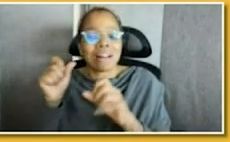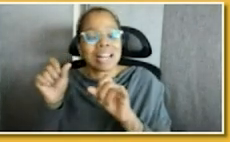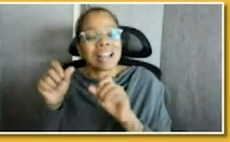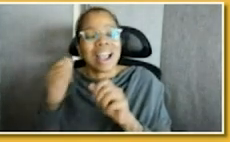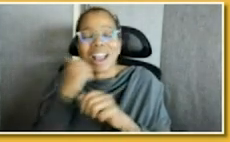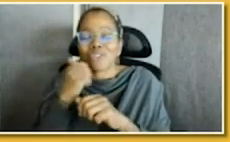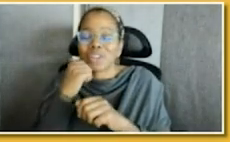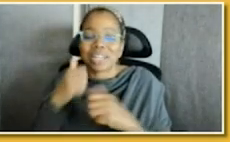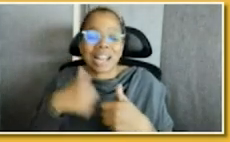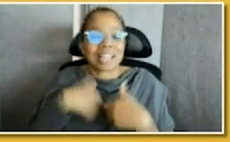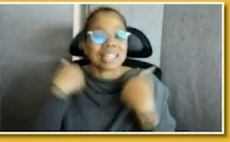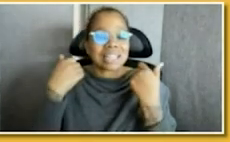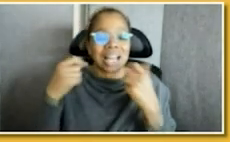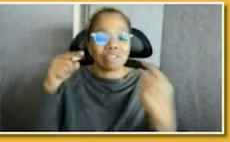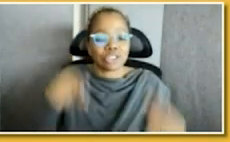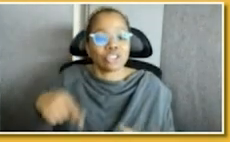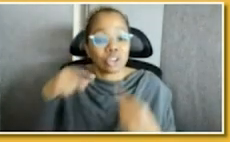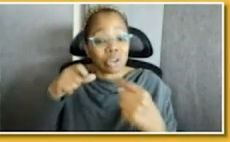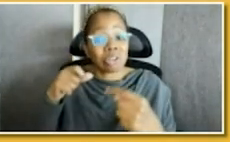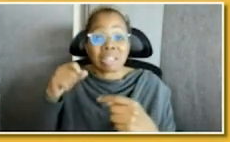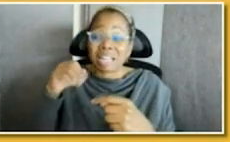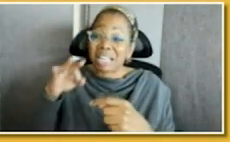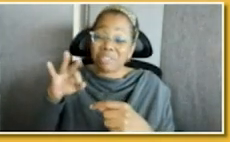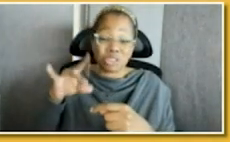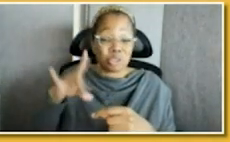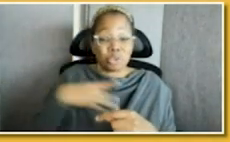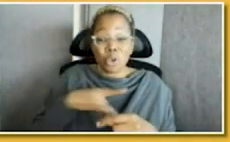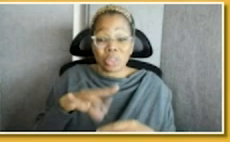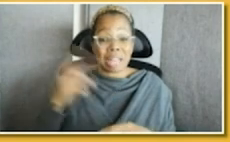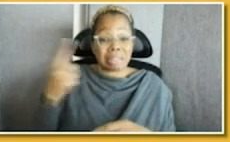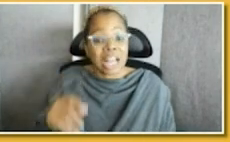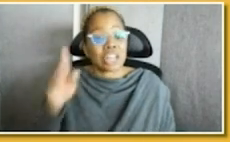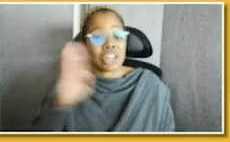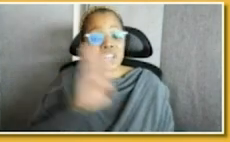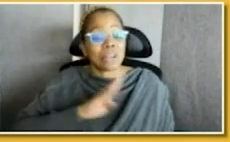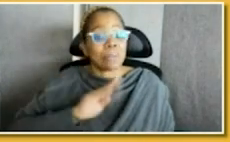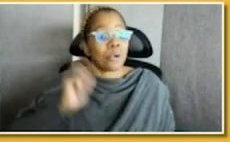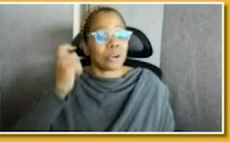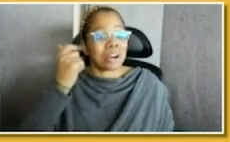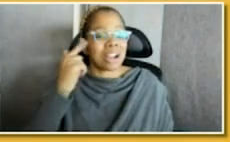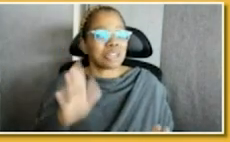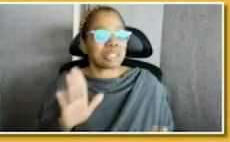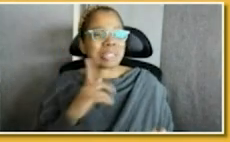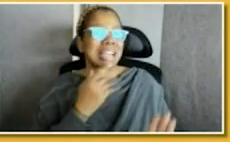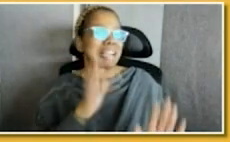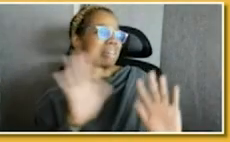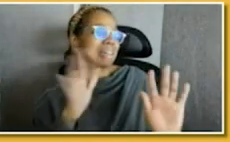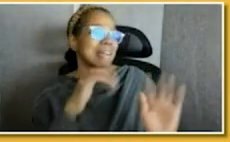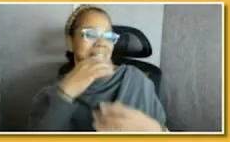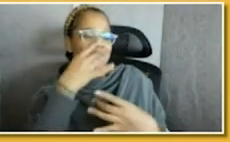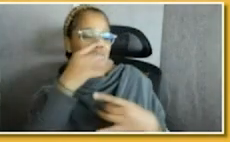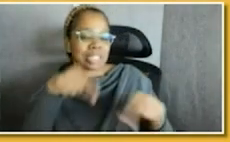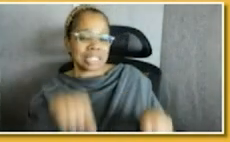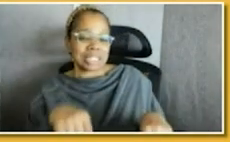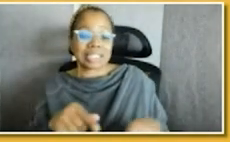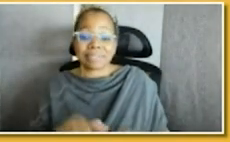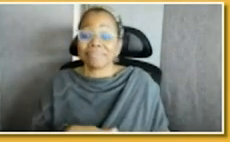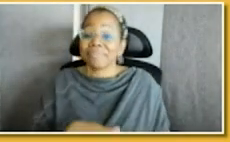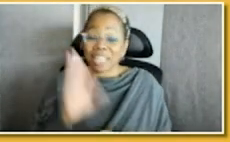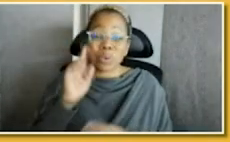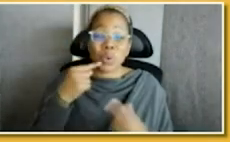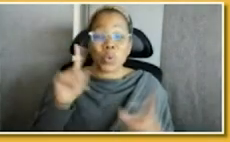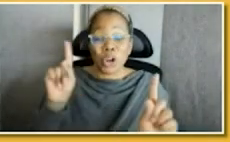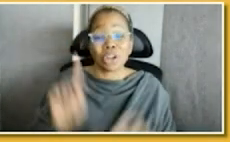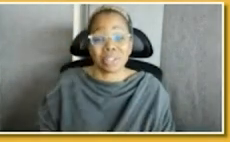something, you put the pressure on it. The board of governors say, you know what, I resign, I'm out of here. But pressure bust pipes and it works. So